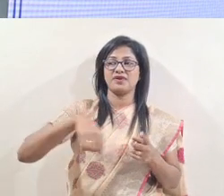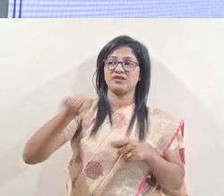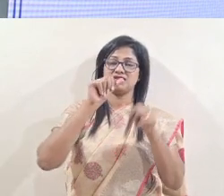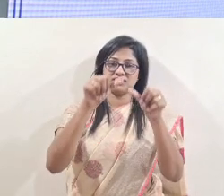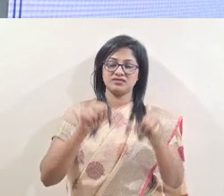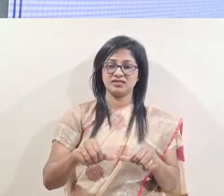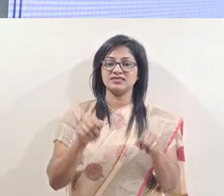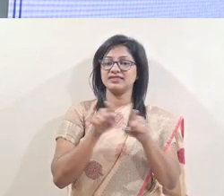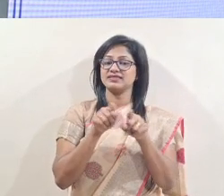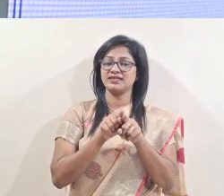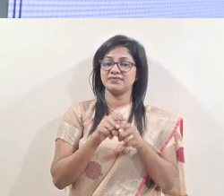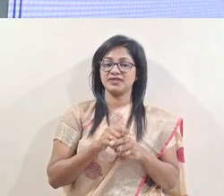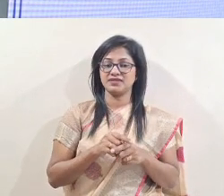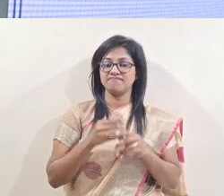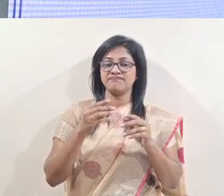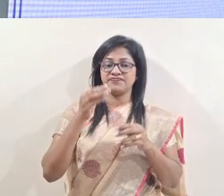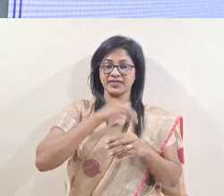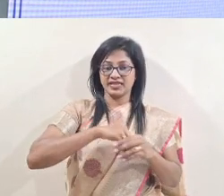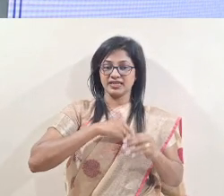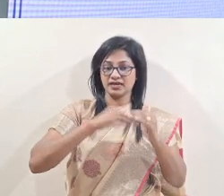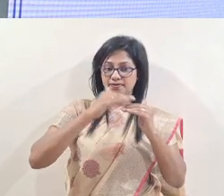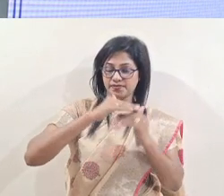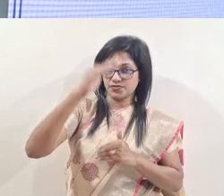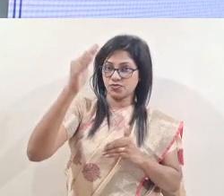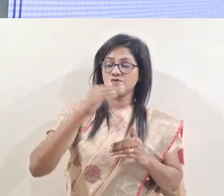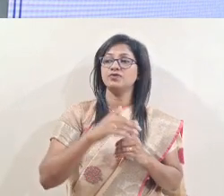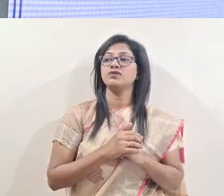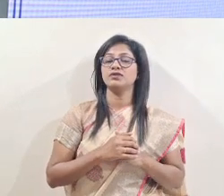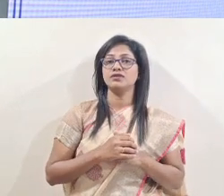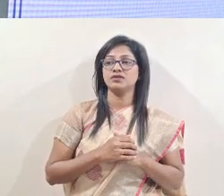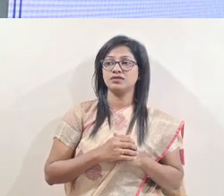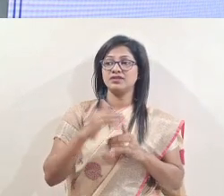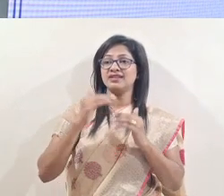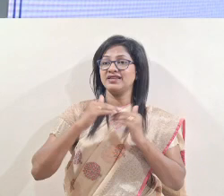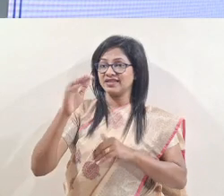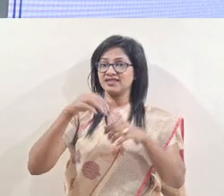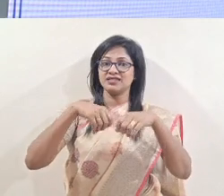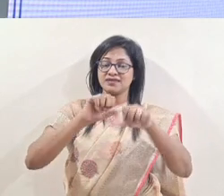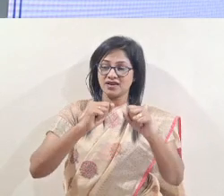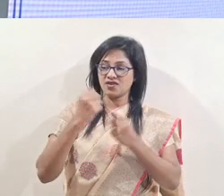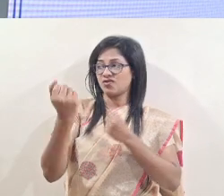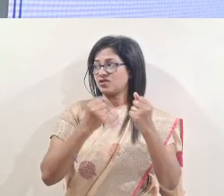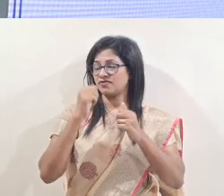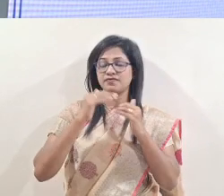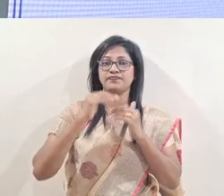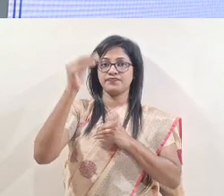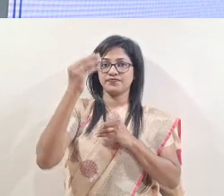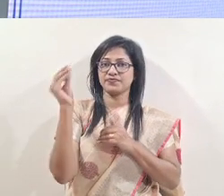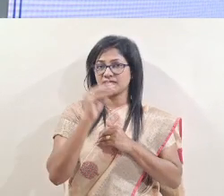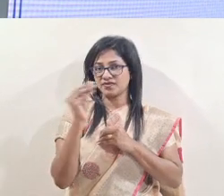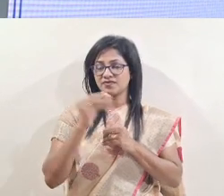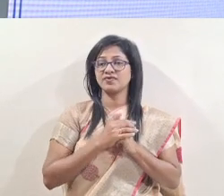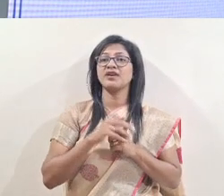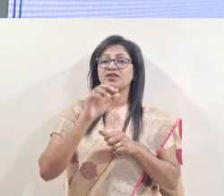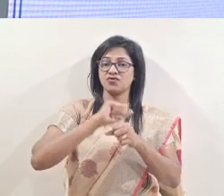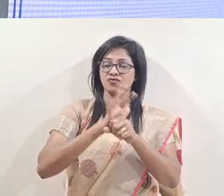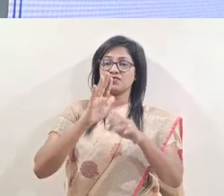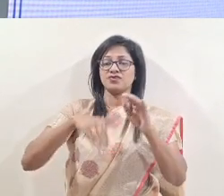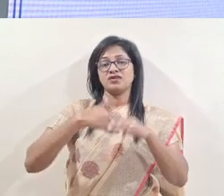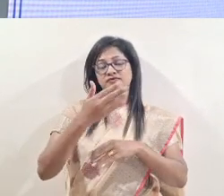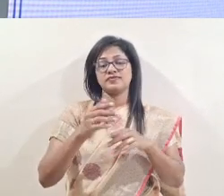as increase in income increases the likelihood of commuting by two-wheeler or car. And after COVID-19 also, we found the same